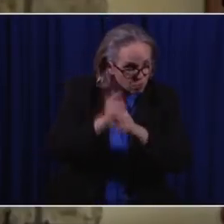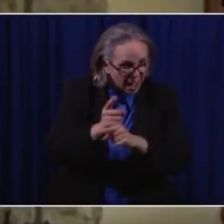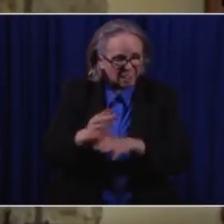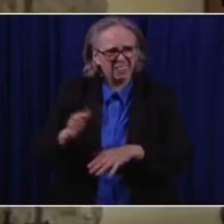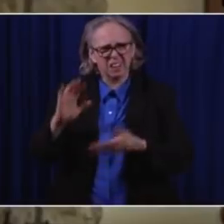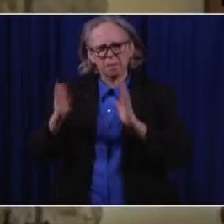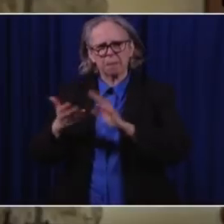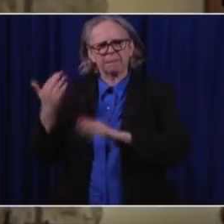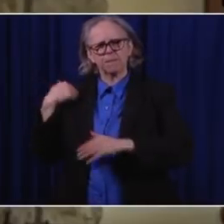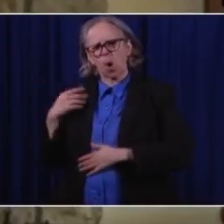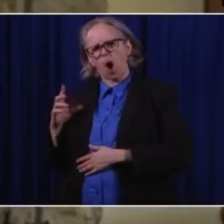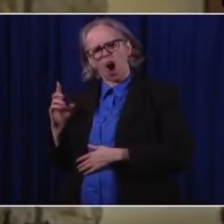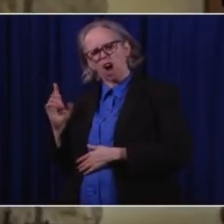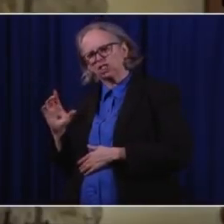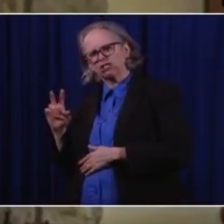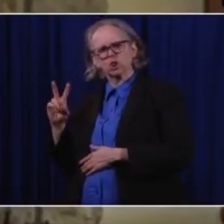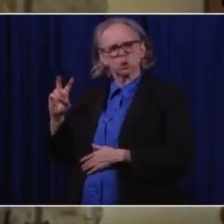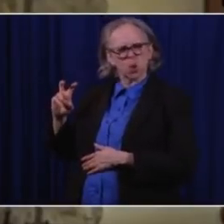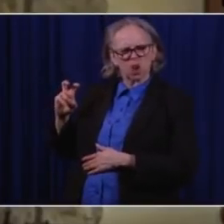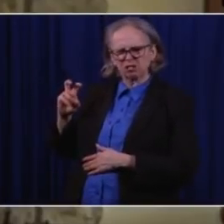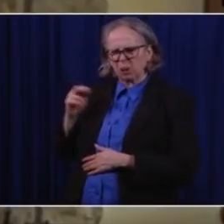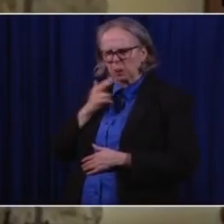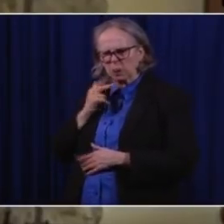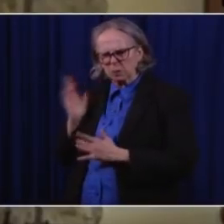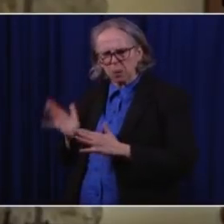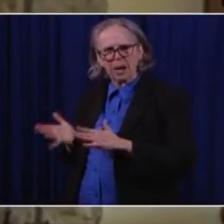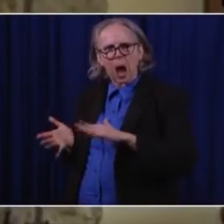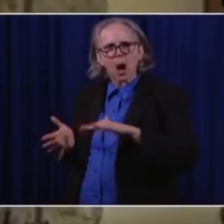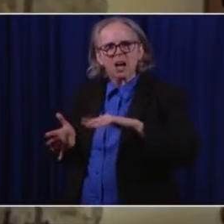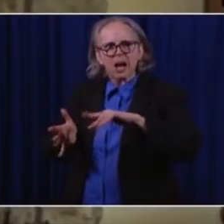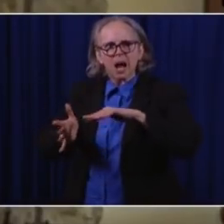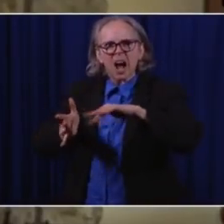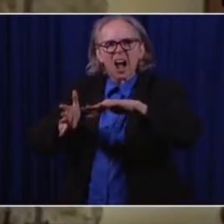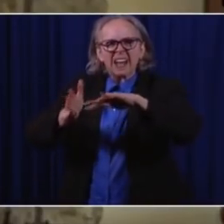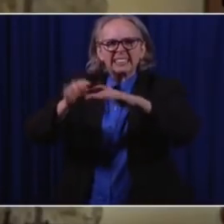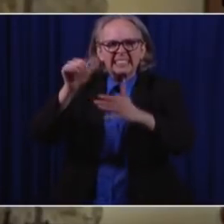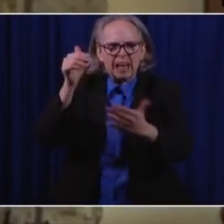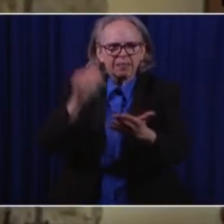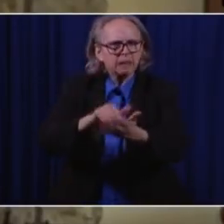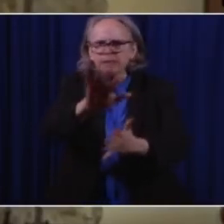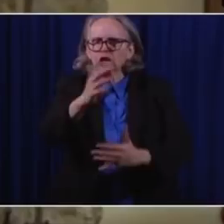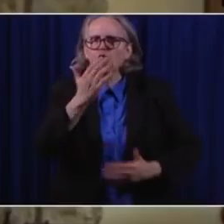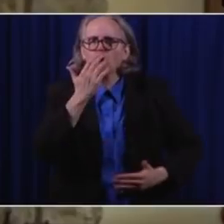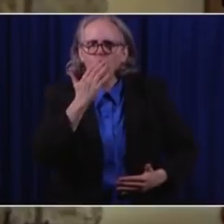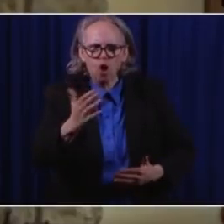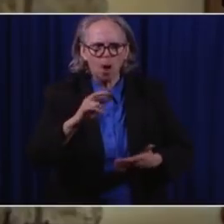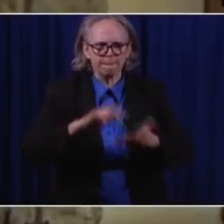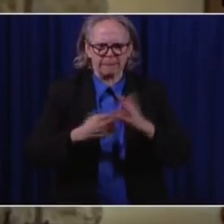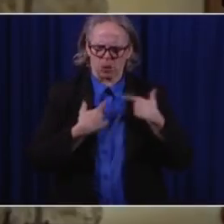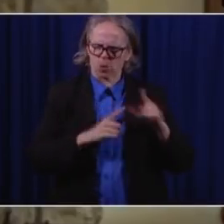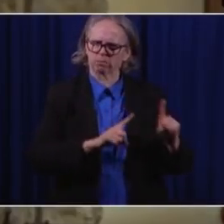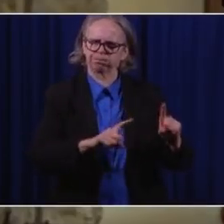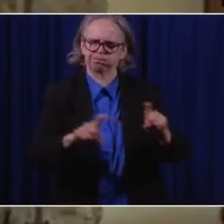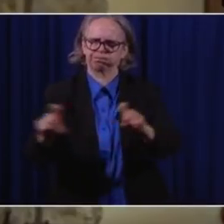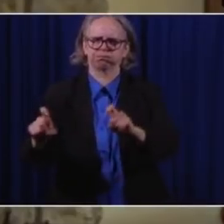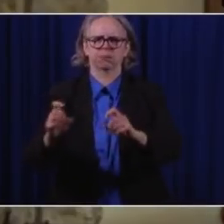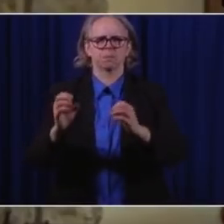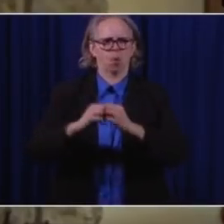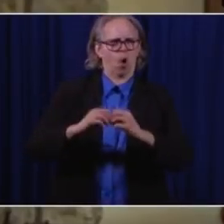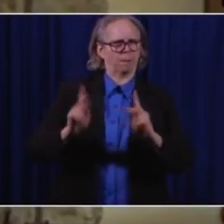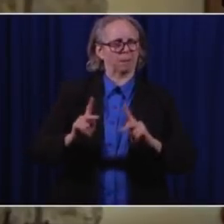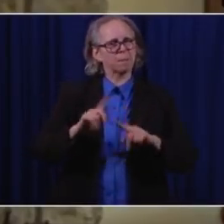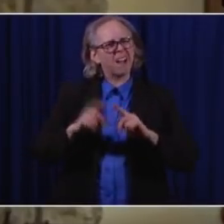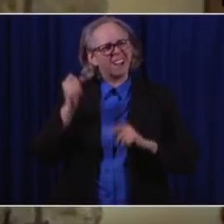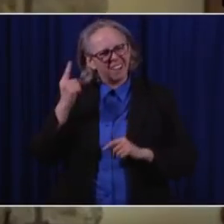100, 200, 300. And now we're up to this. And it's a good thing. But, it creates this challenge,